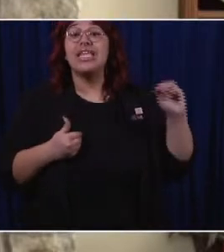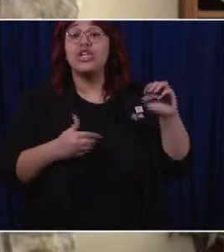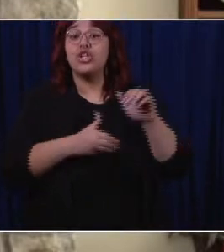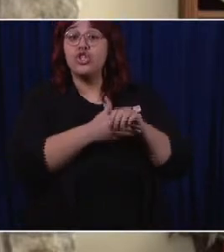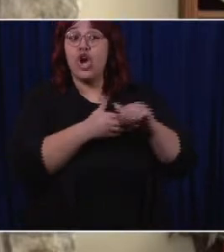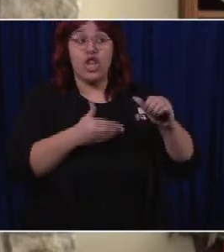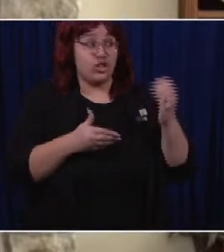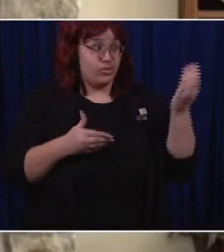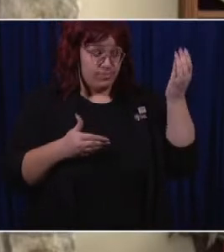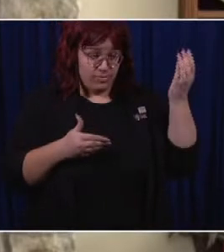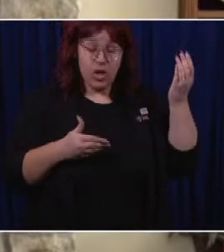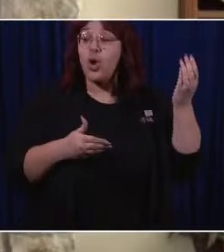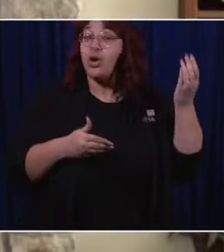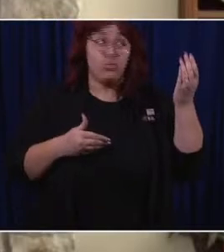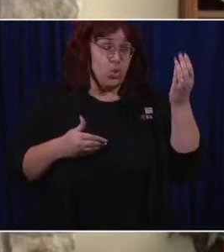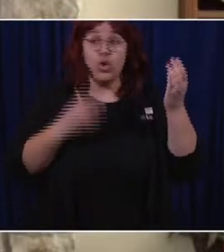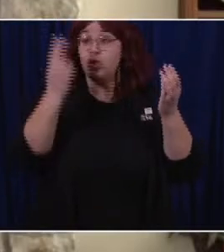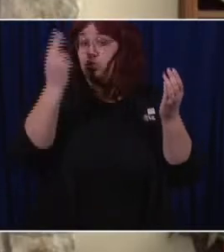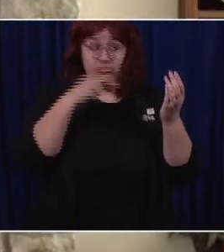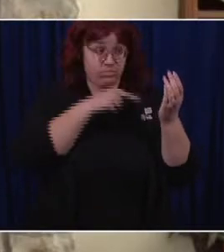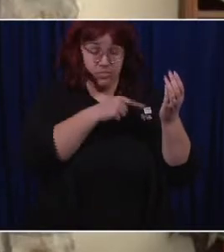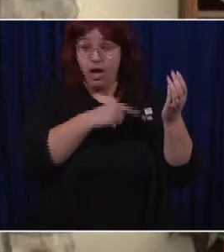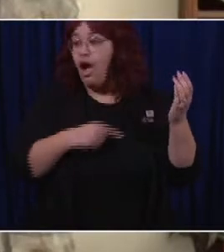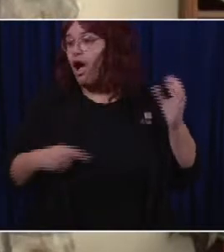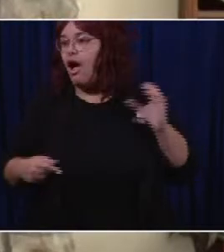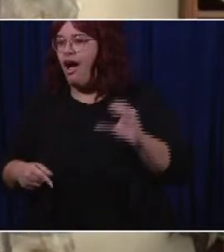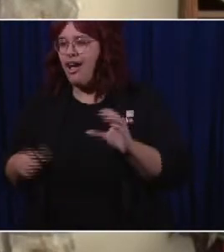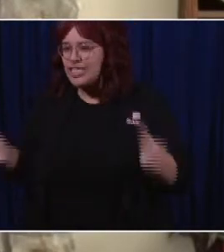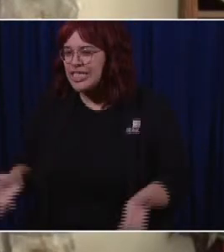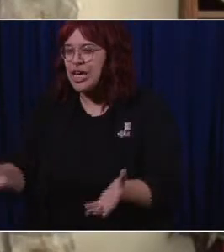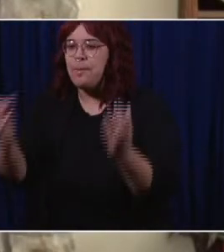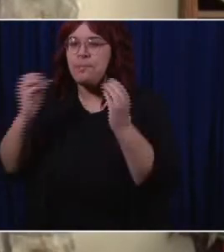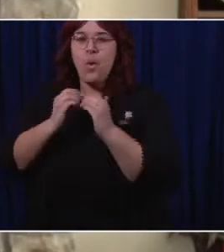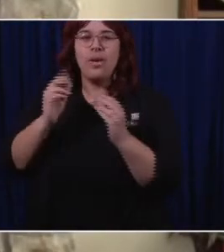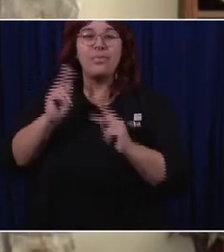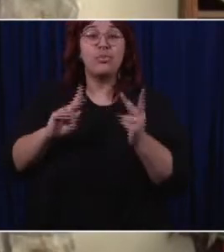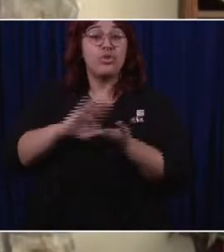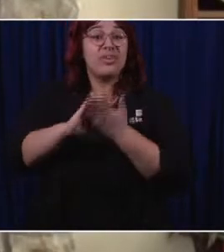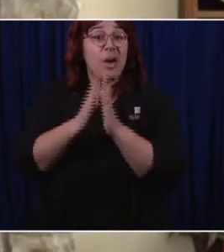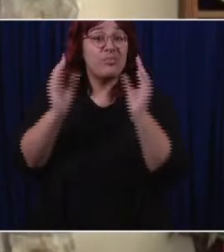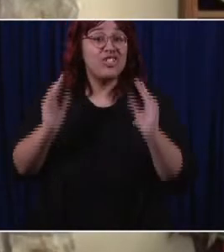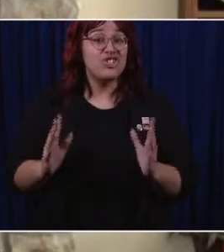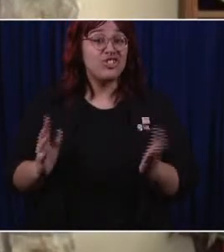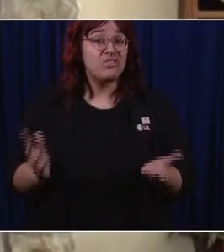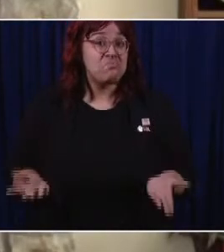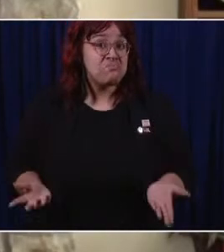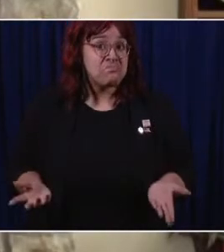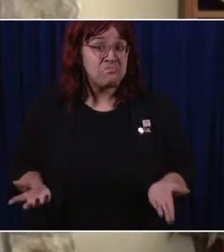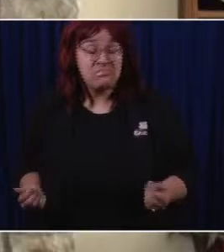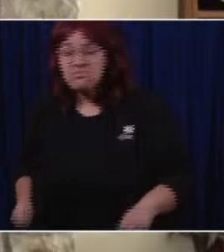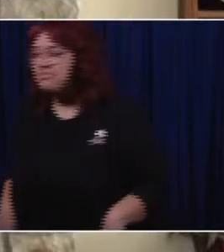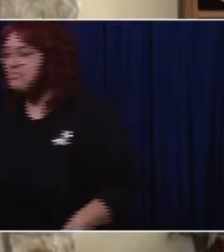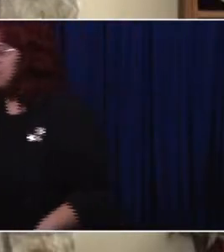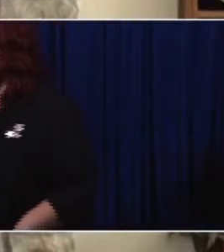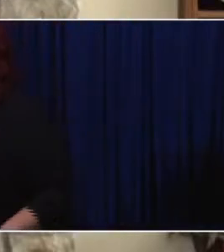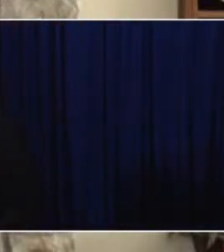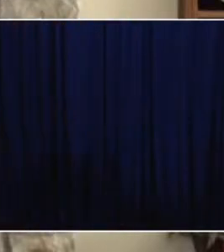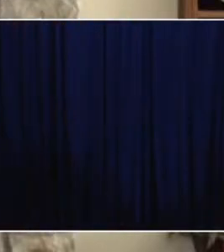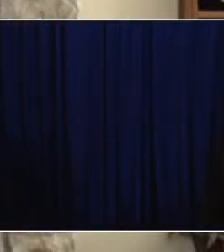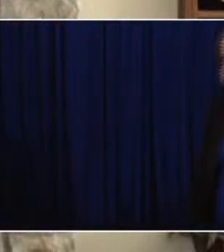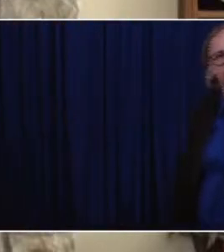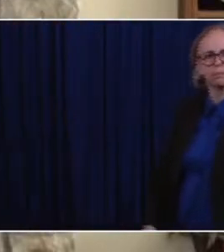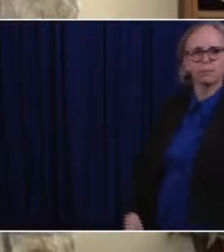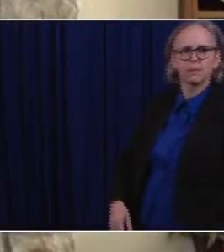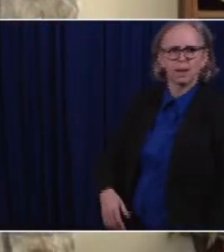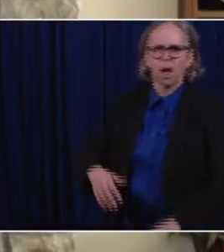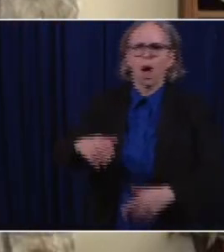effort? Thank you. Well, Kevin, we're always encouraging people to be teachers. As I think I may have